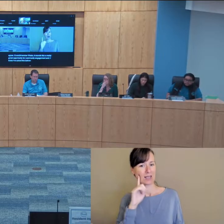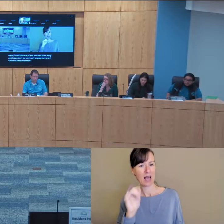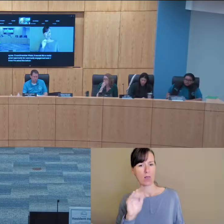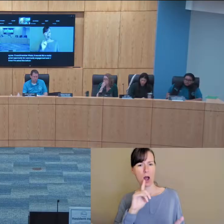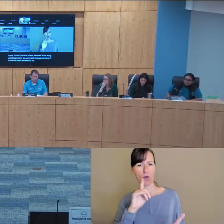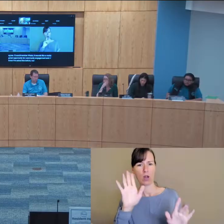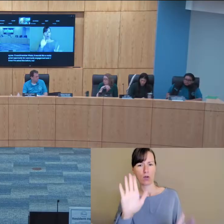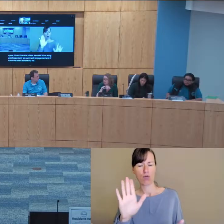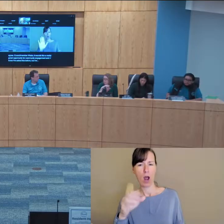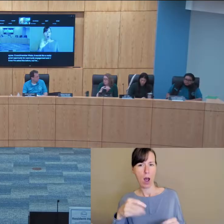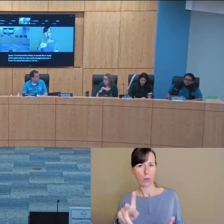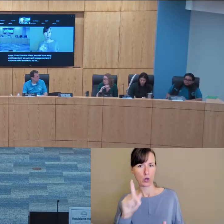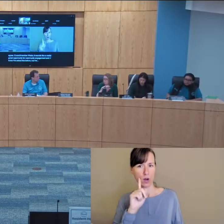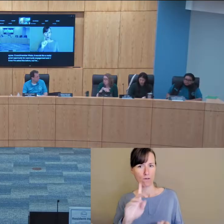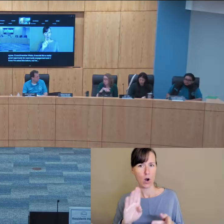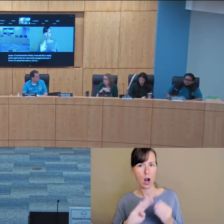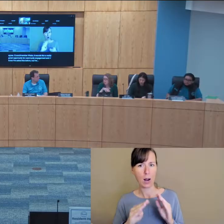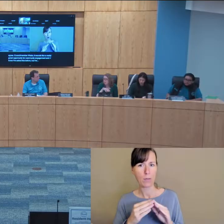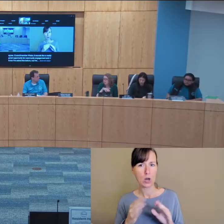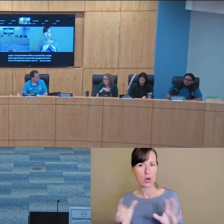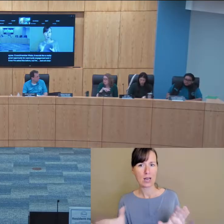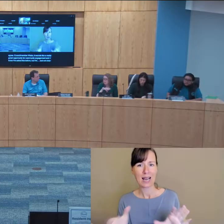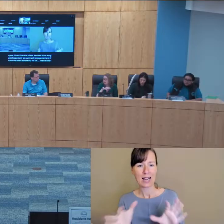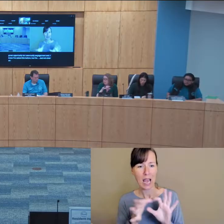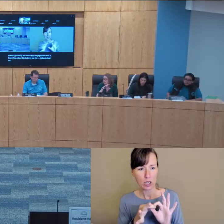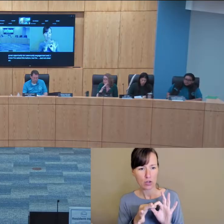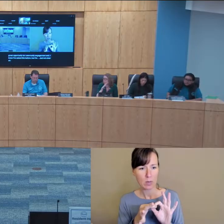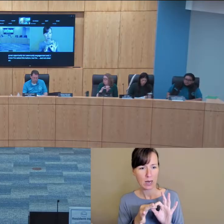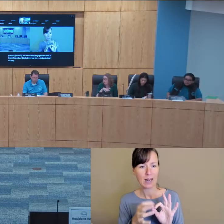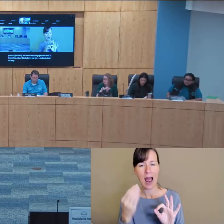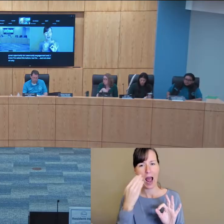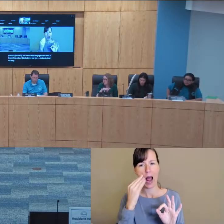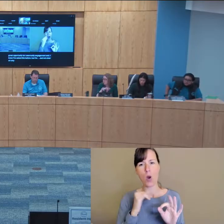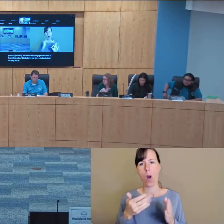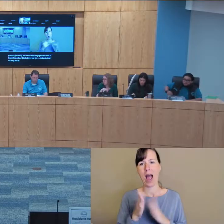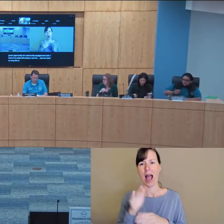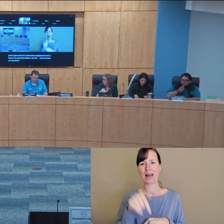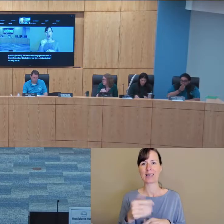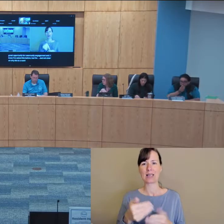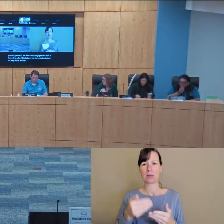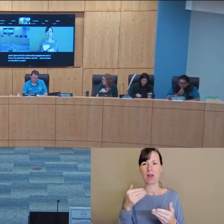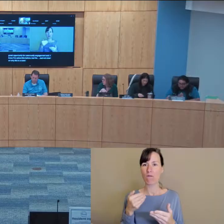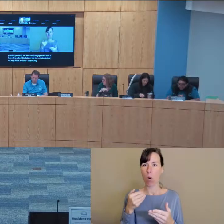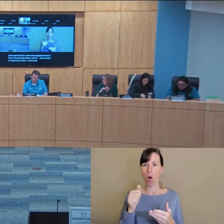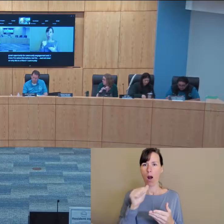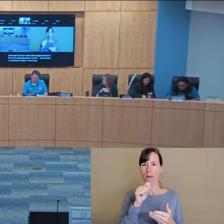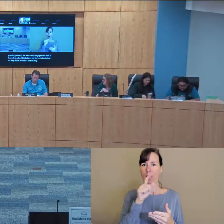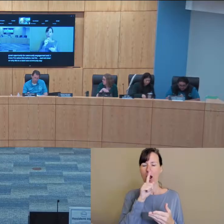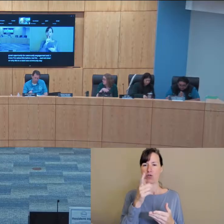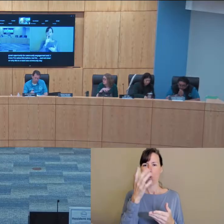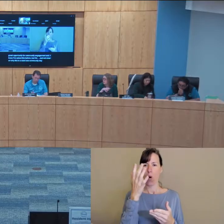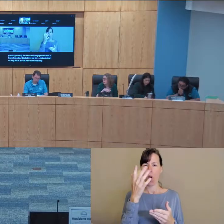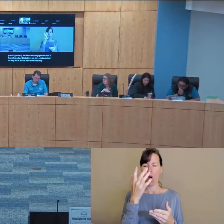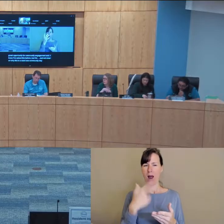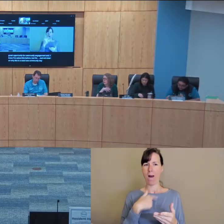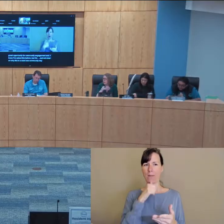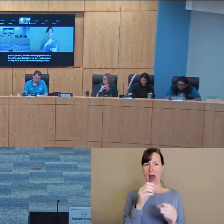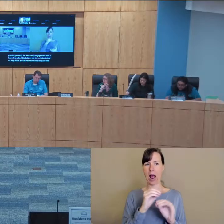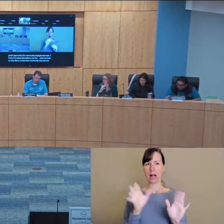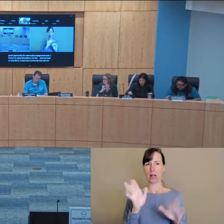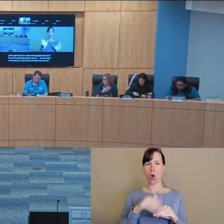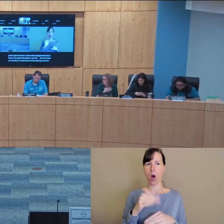I'm just not clear on why this is a Ward 1 community day and not